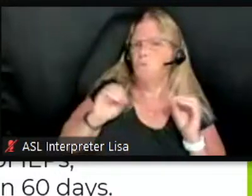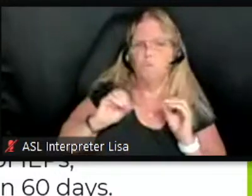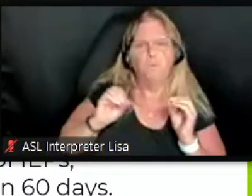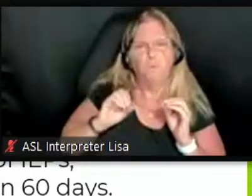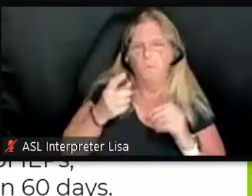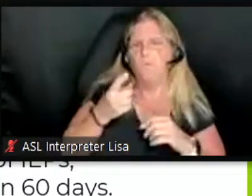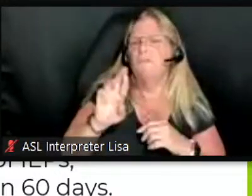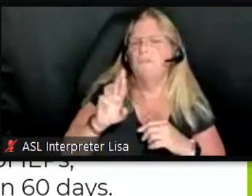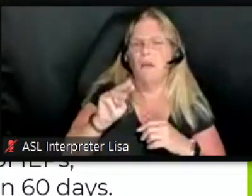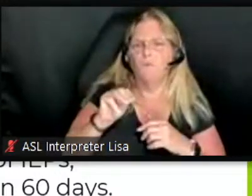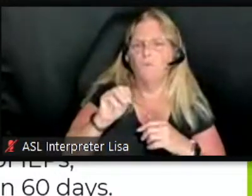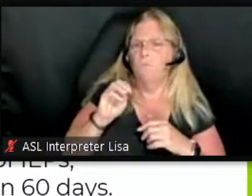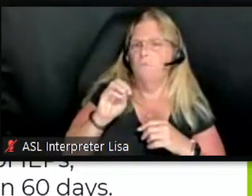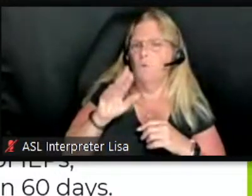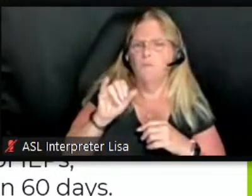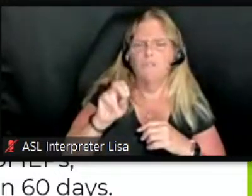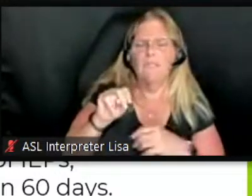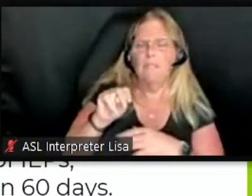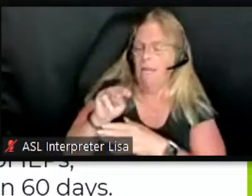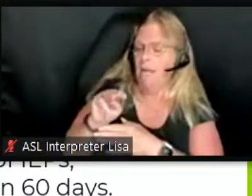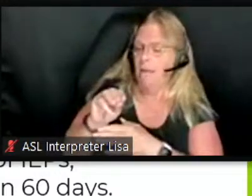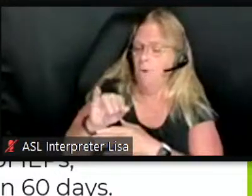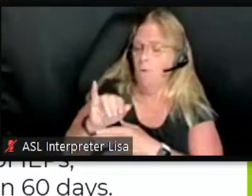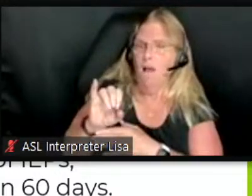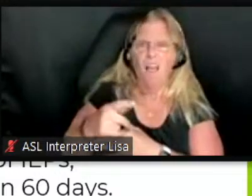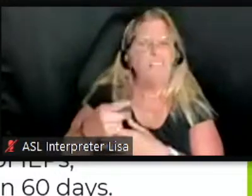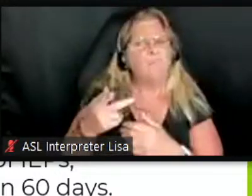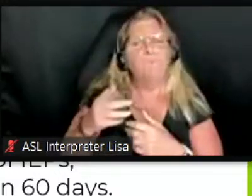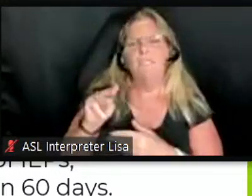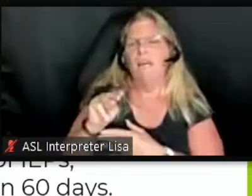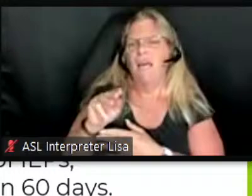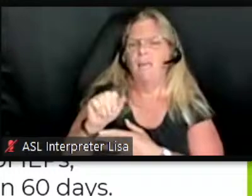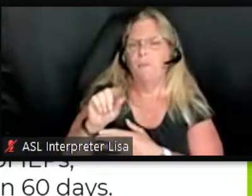utilize the online IEP. It's fully covered by MSDE.